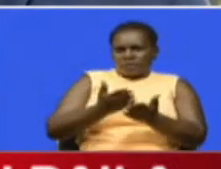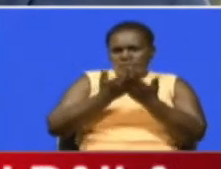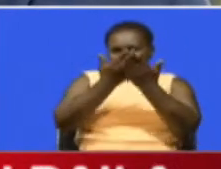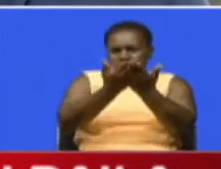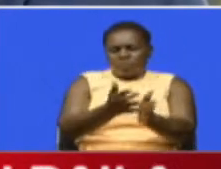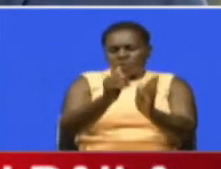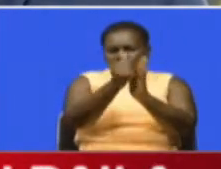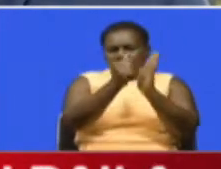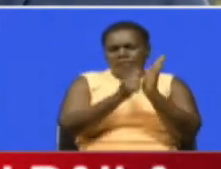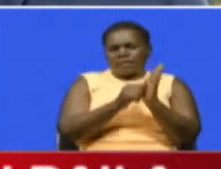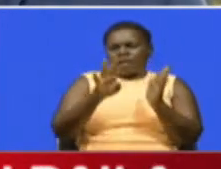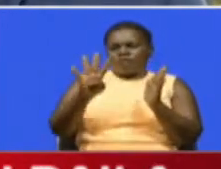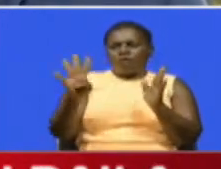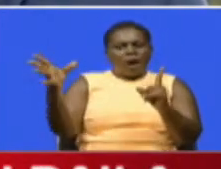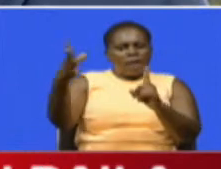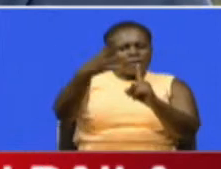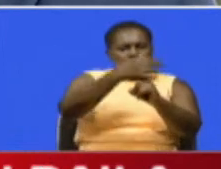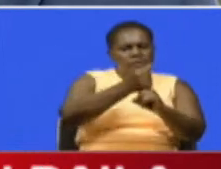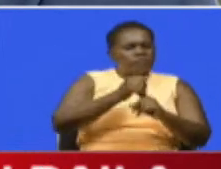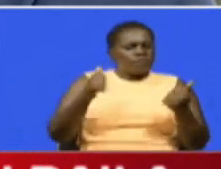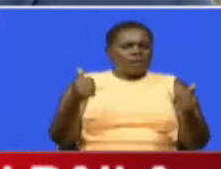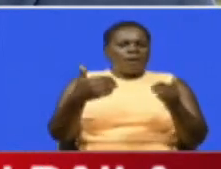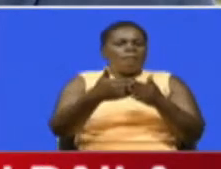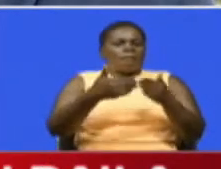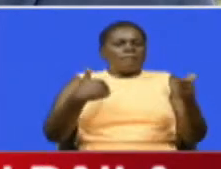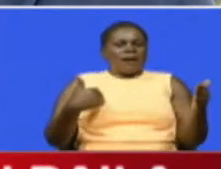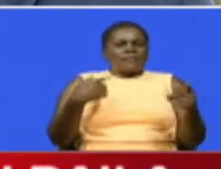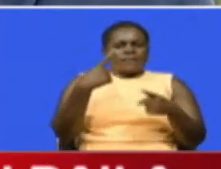big four agenda. But